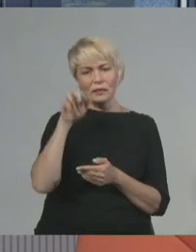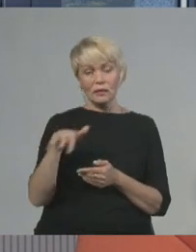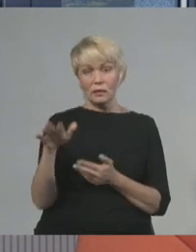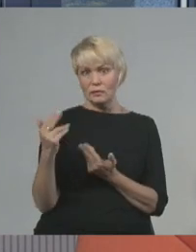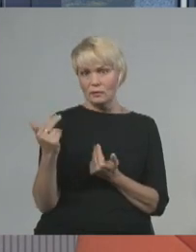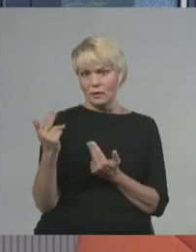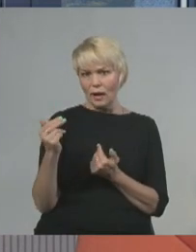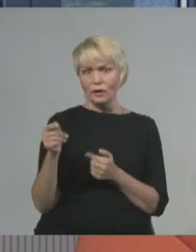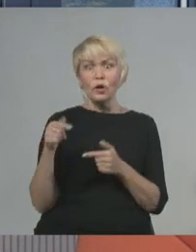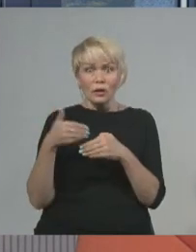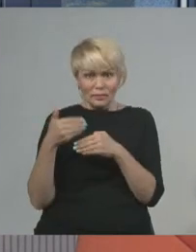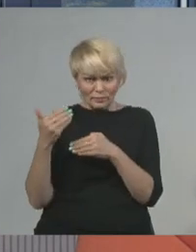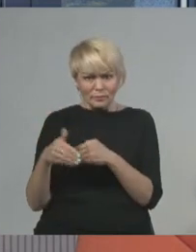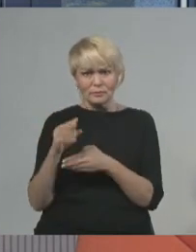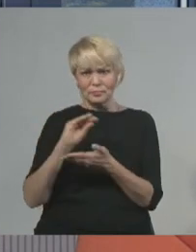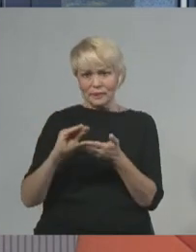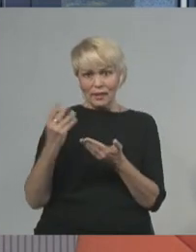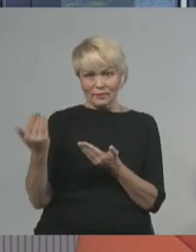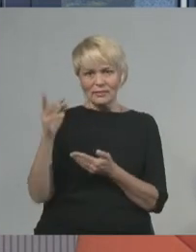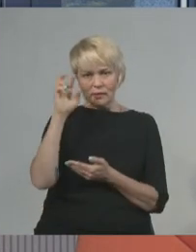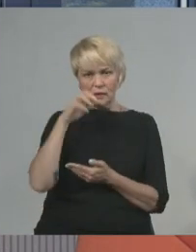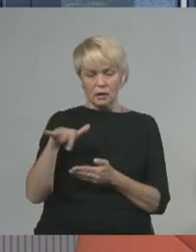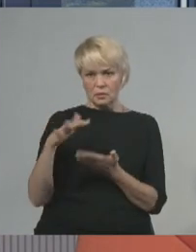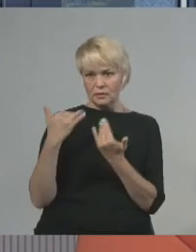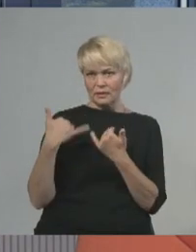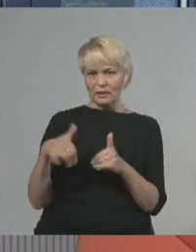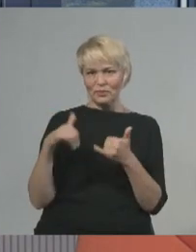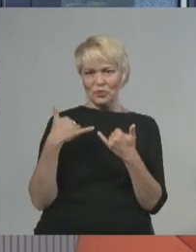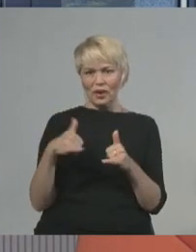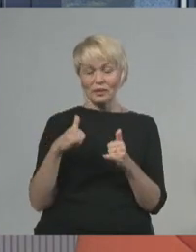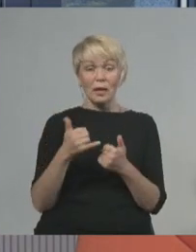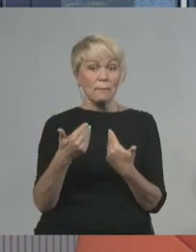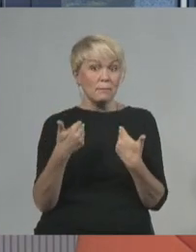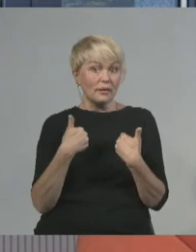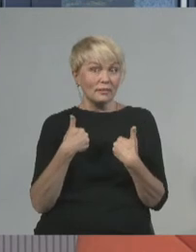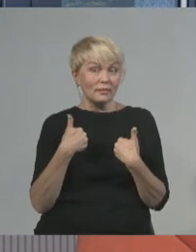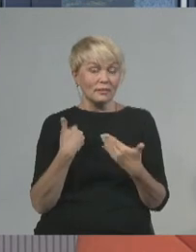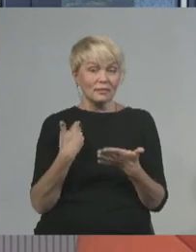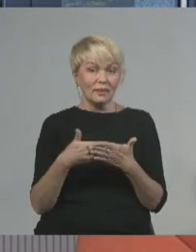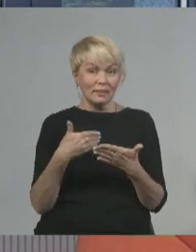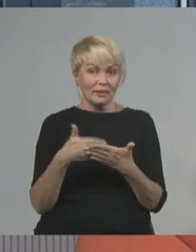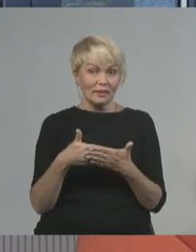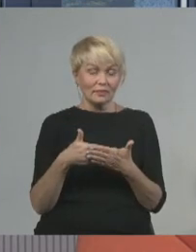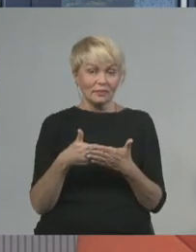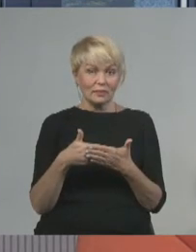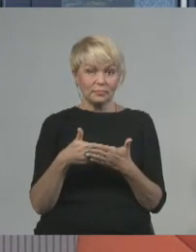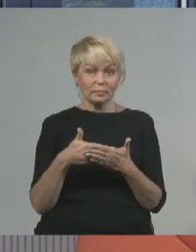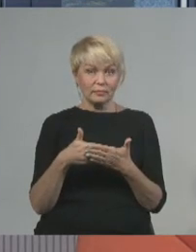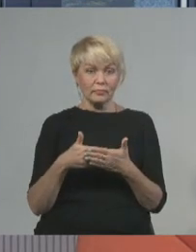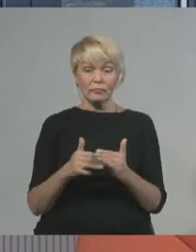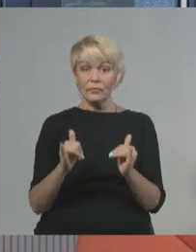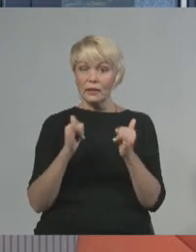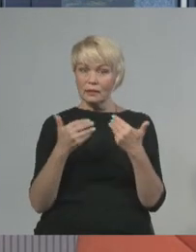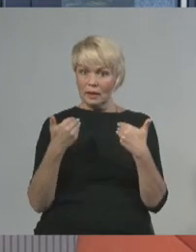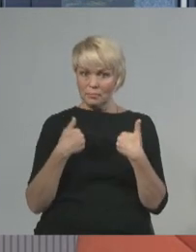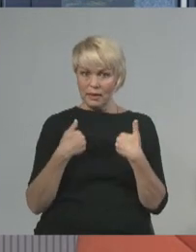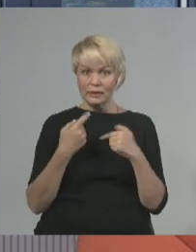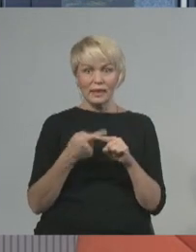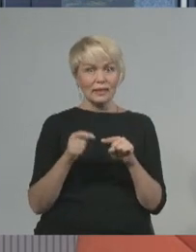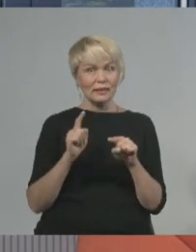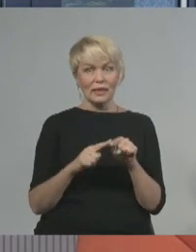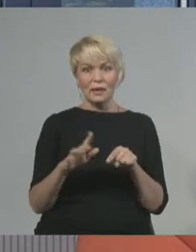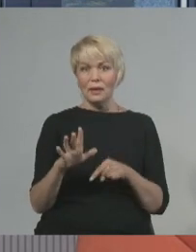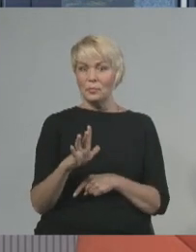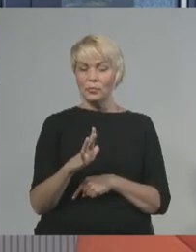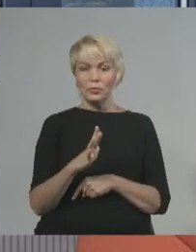is that that self-described patriotism is yeah that's really been an issue for me to kind of wrap my mind around thank you uh